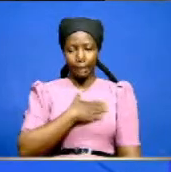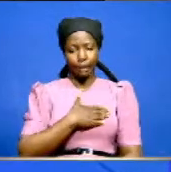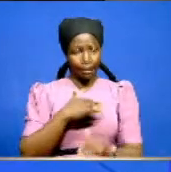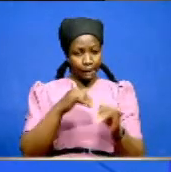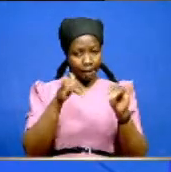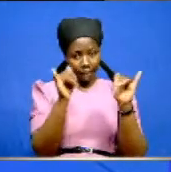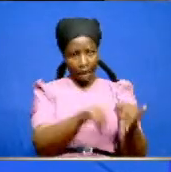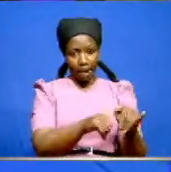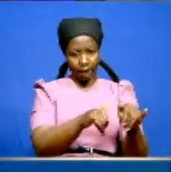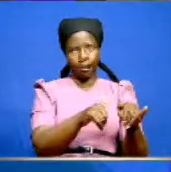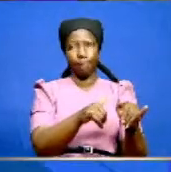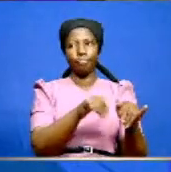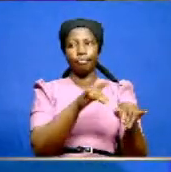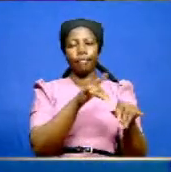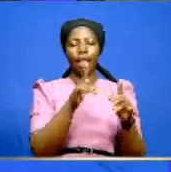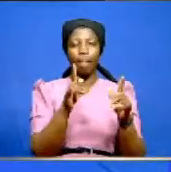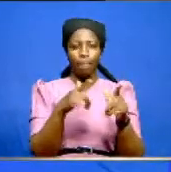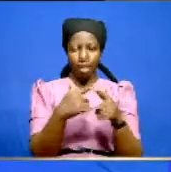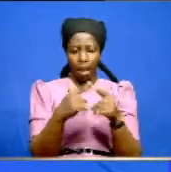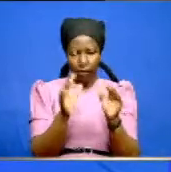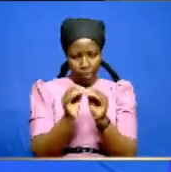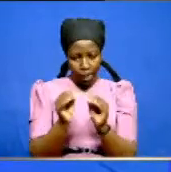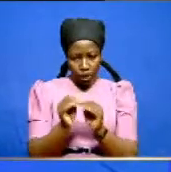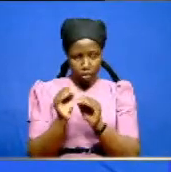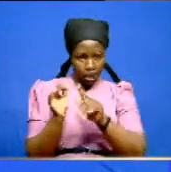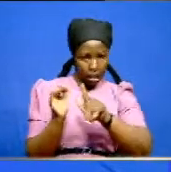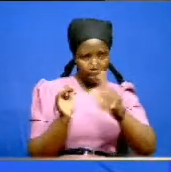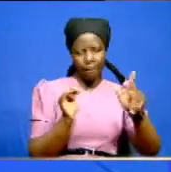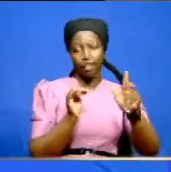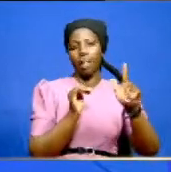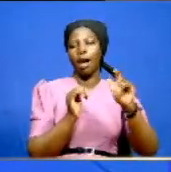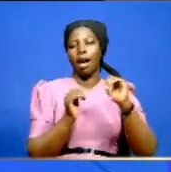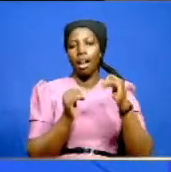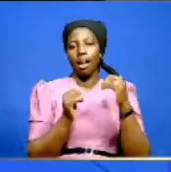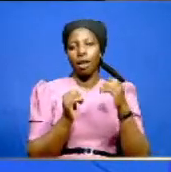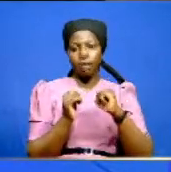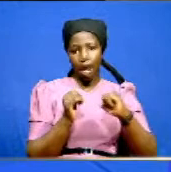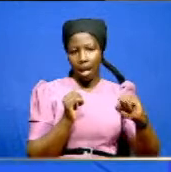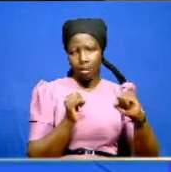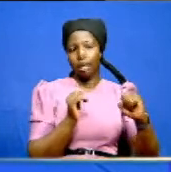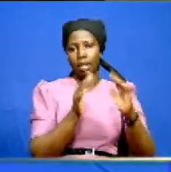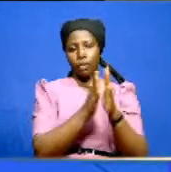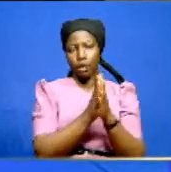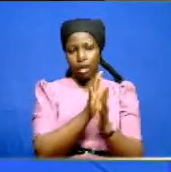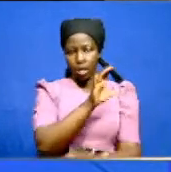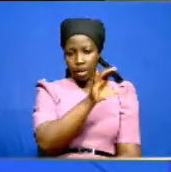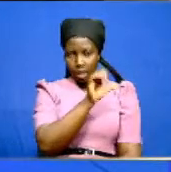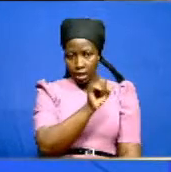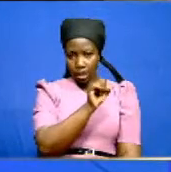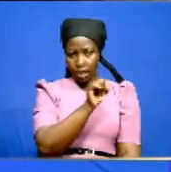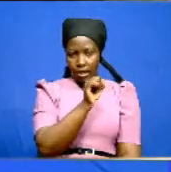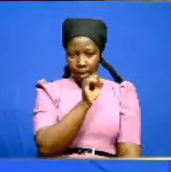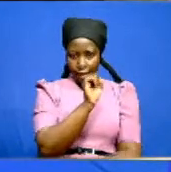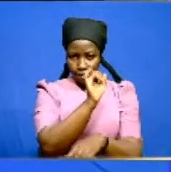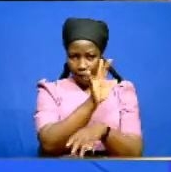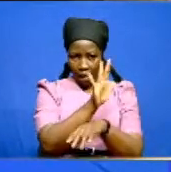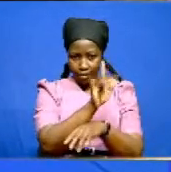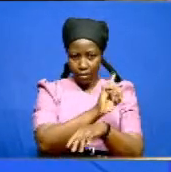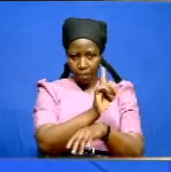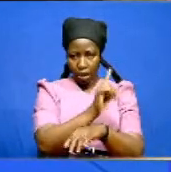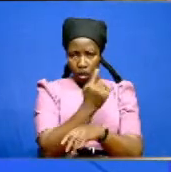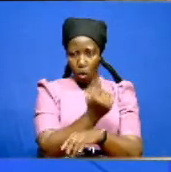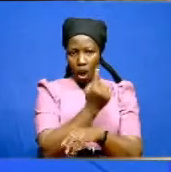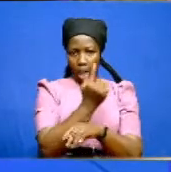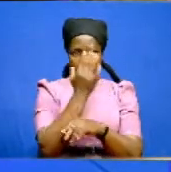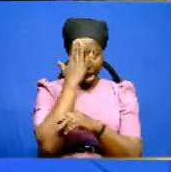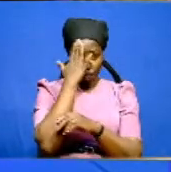behind. Let's meet on my left-hand side with Waziri for only 5 minutes. I know sugar